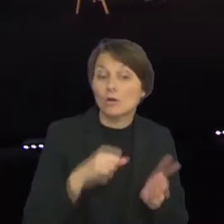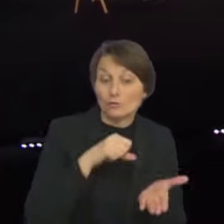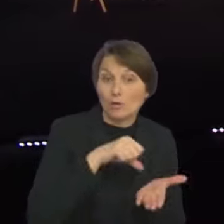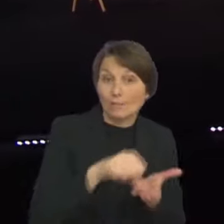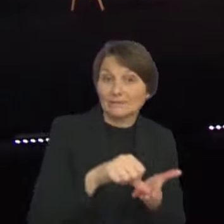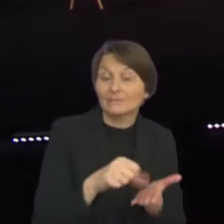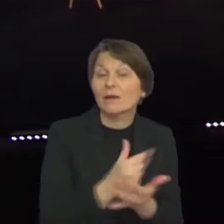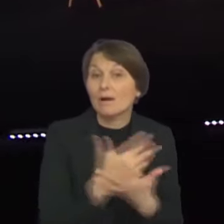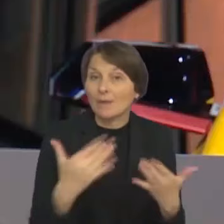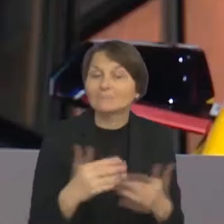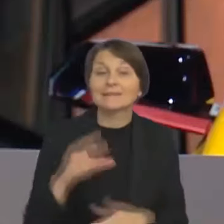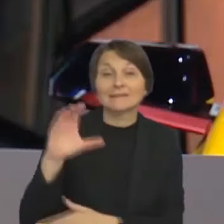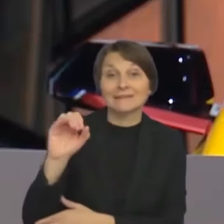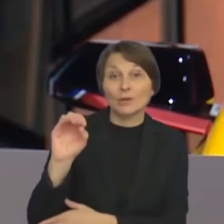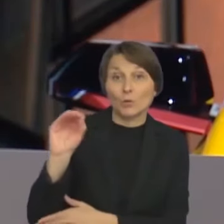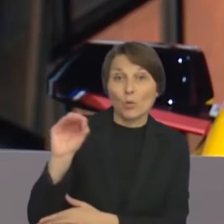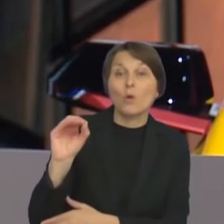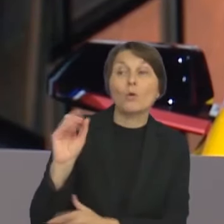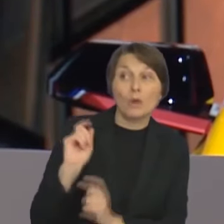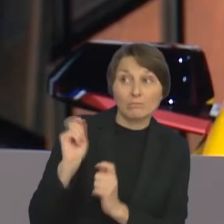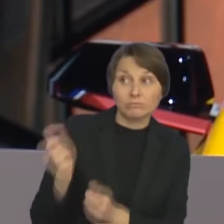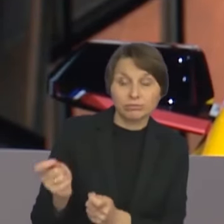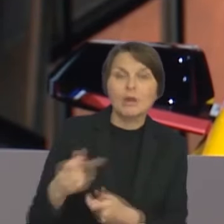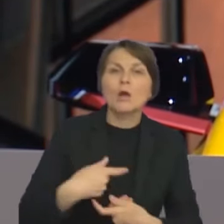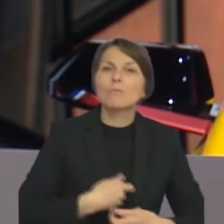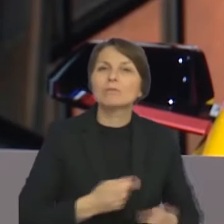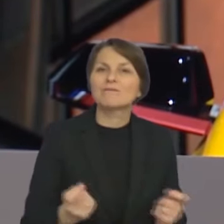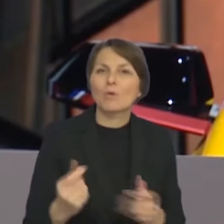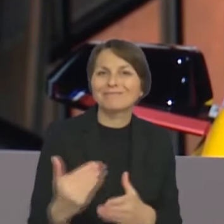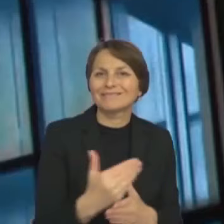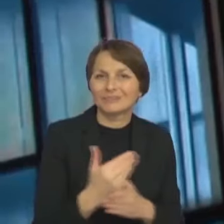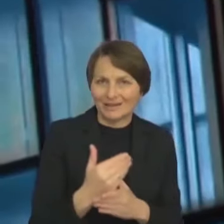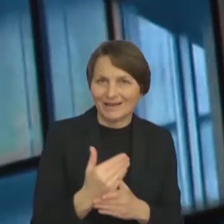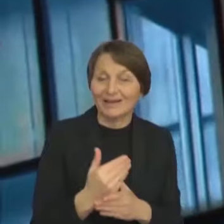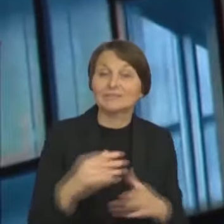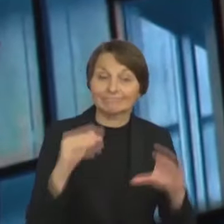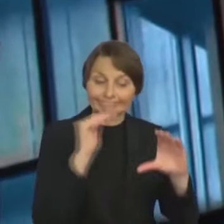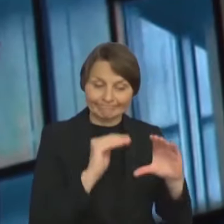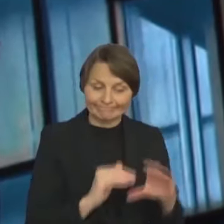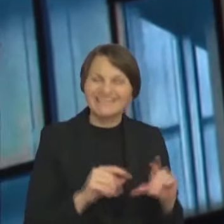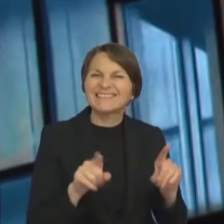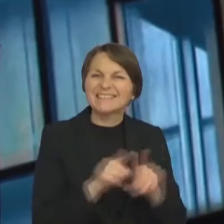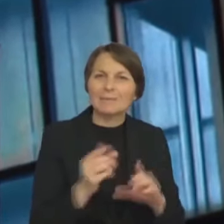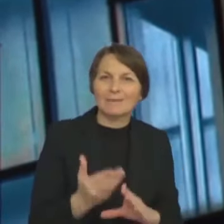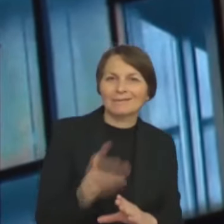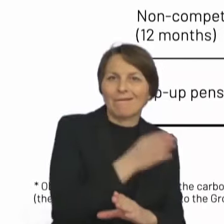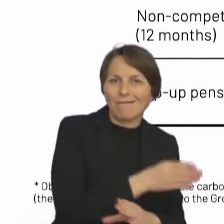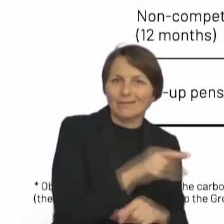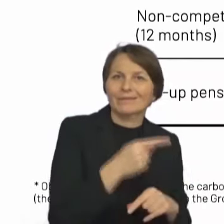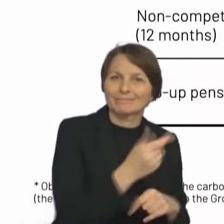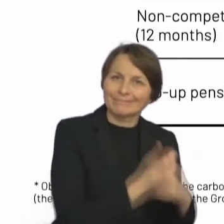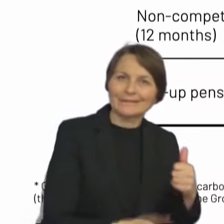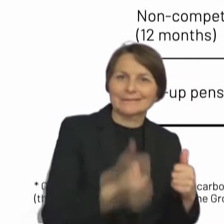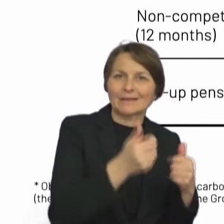the CEO will receive performance shares according to the same performance criteria as other group executives, subject to an